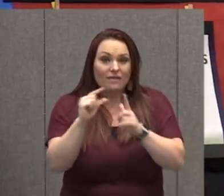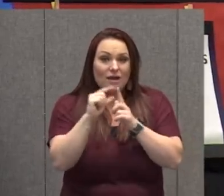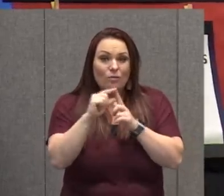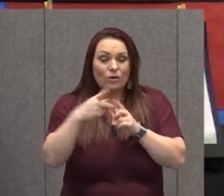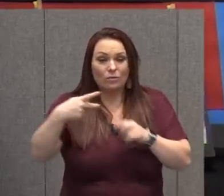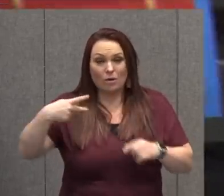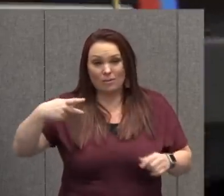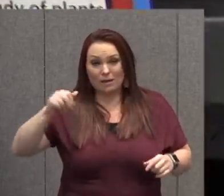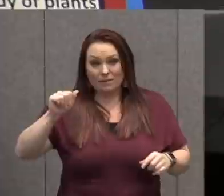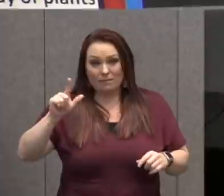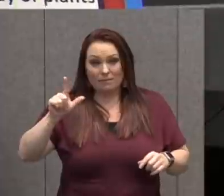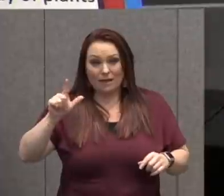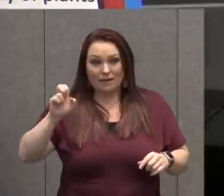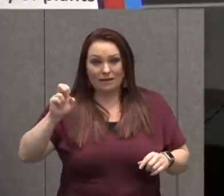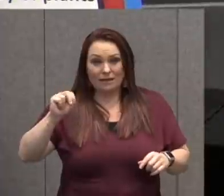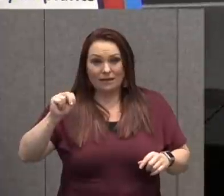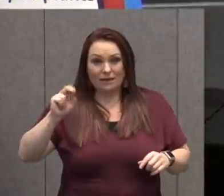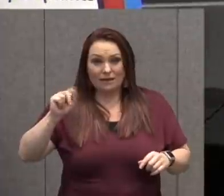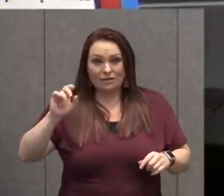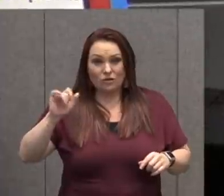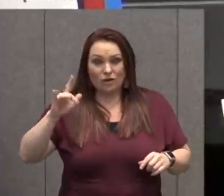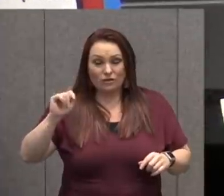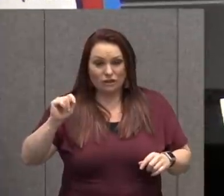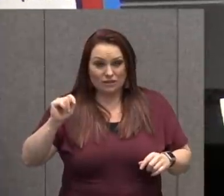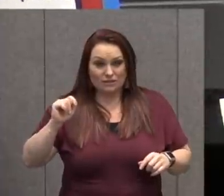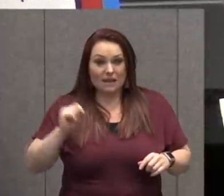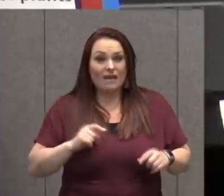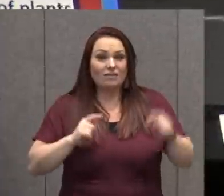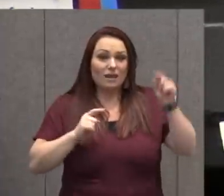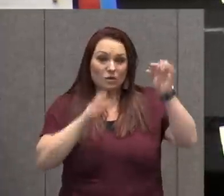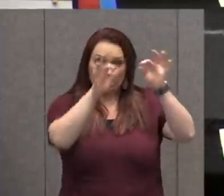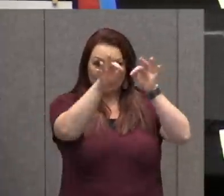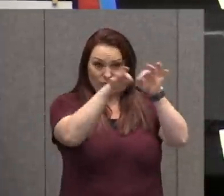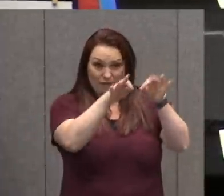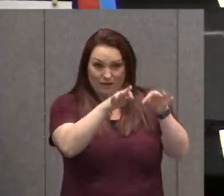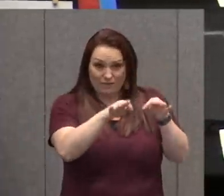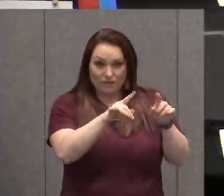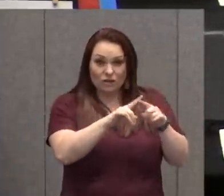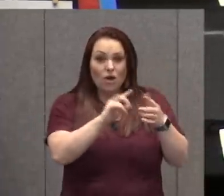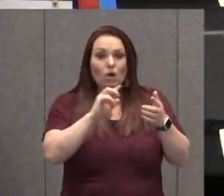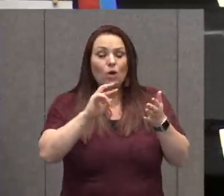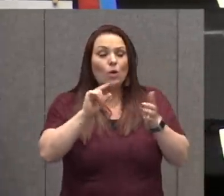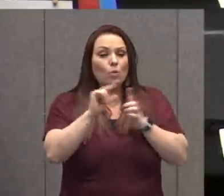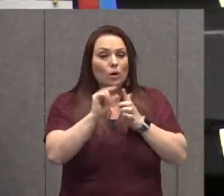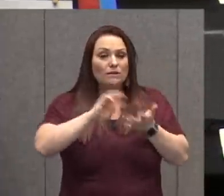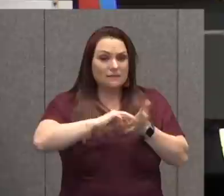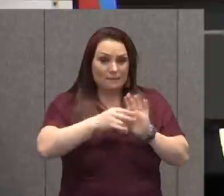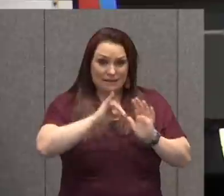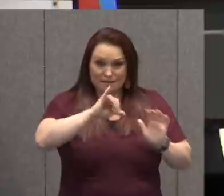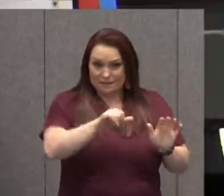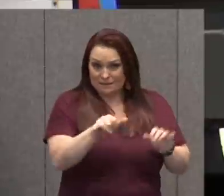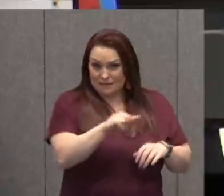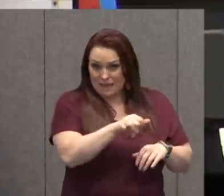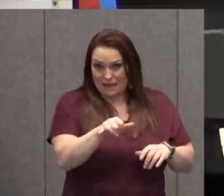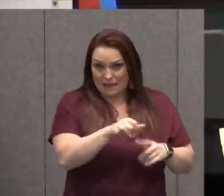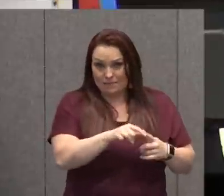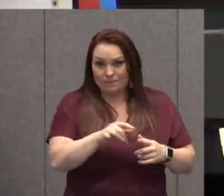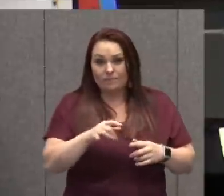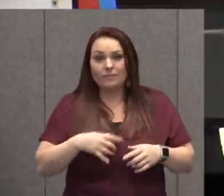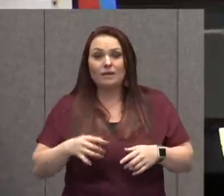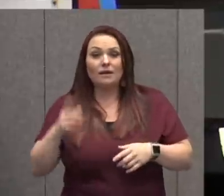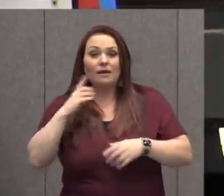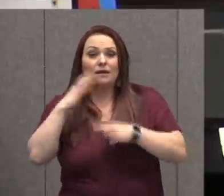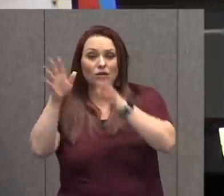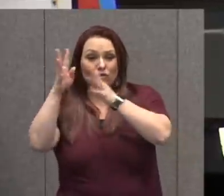paleontologist. And then you're going to write the definition, synonyms, a creative sentence, and draw